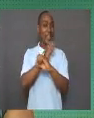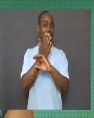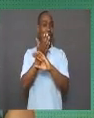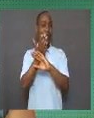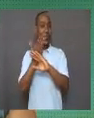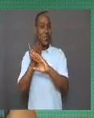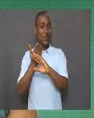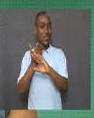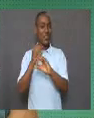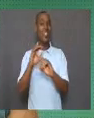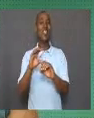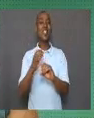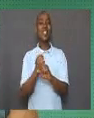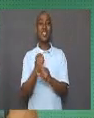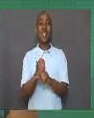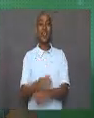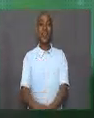our lesson for today.